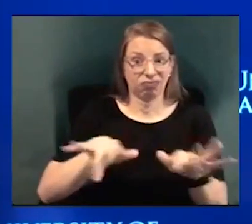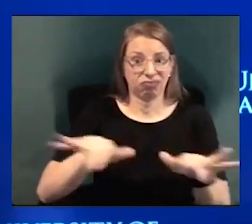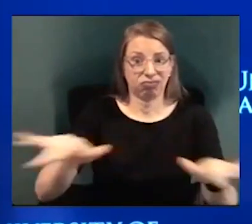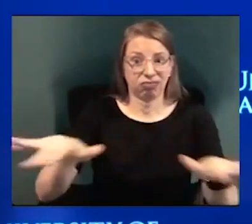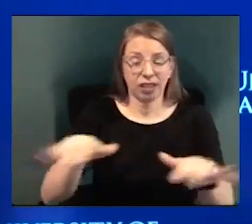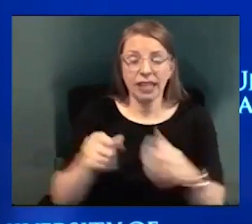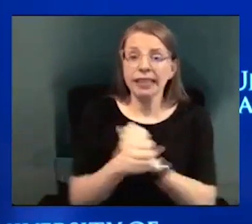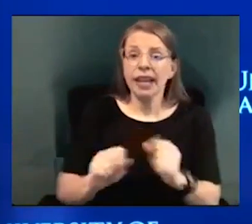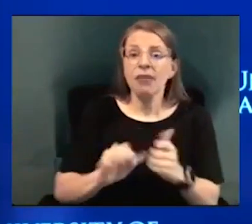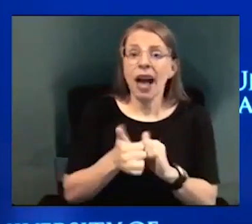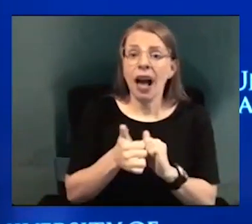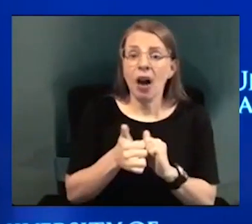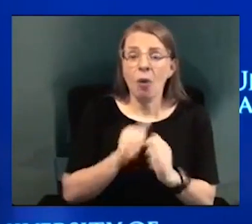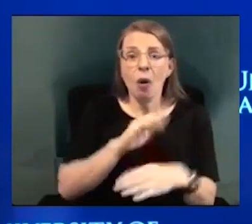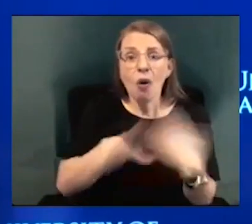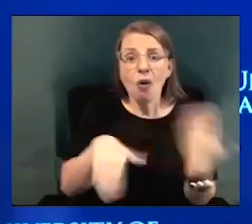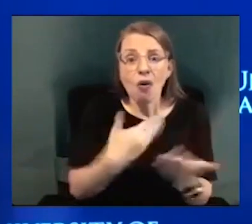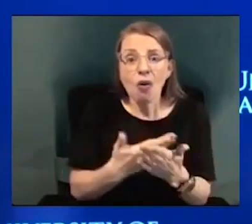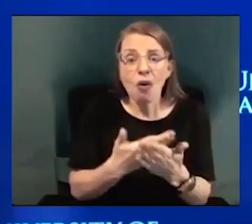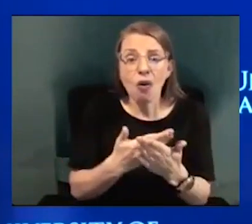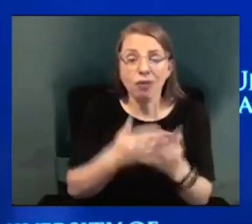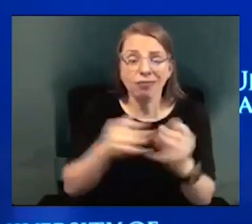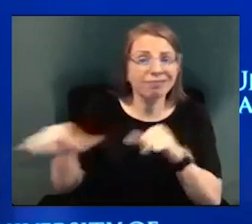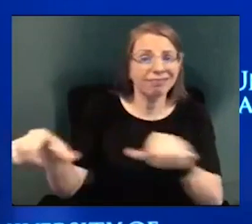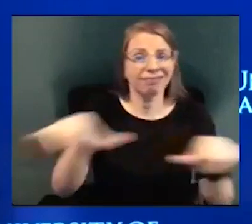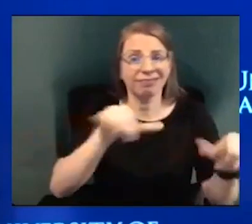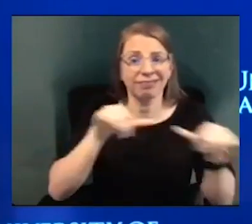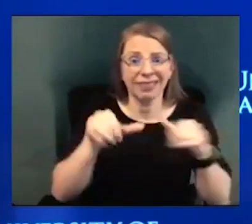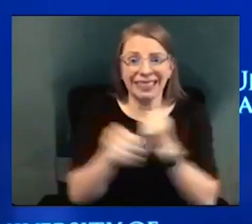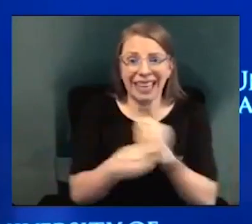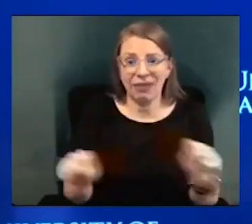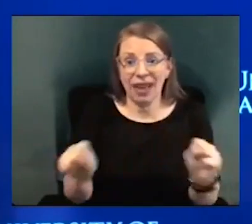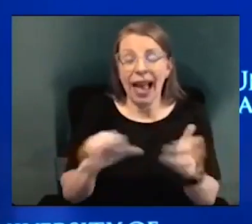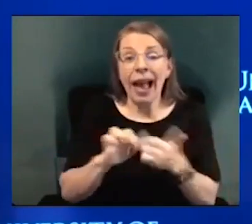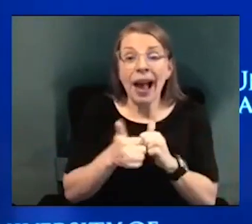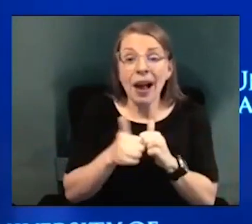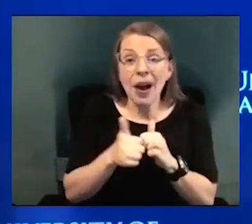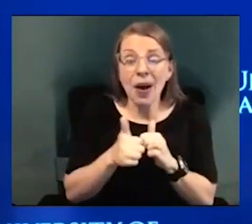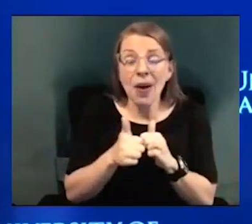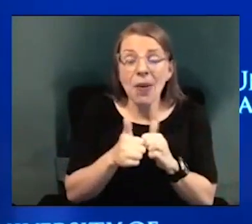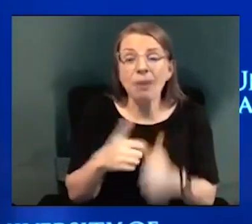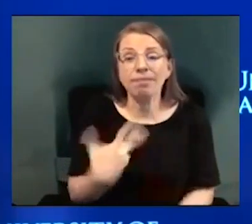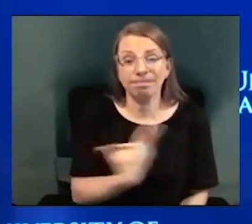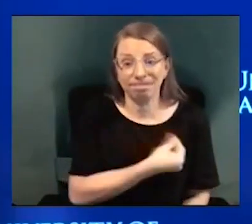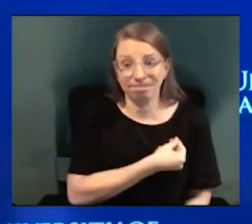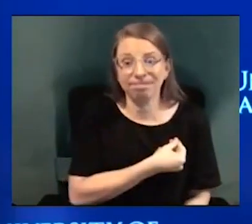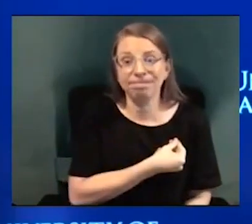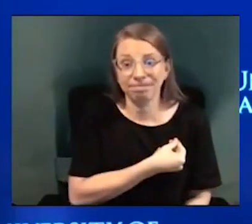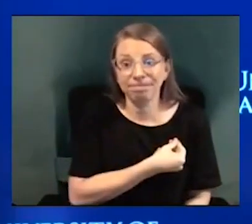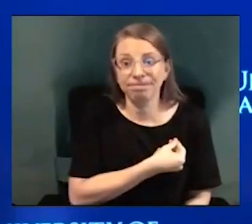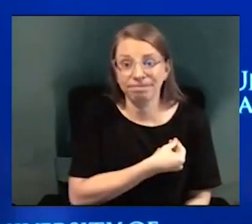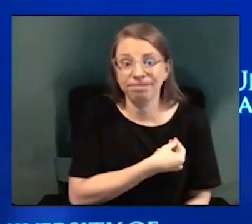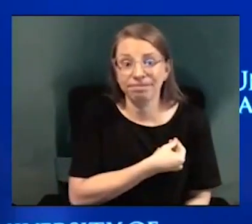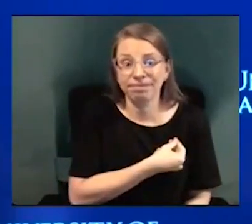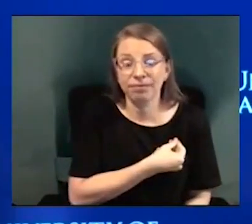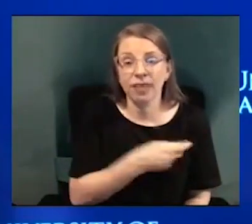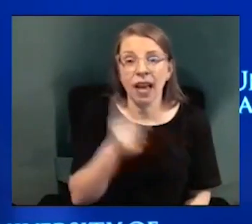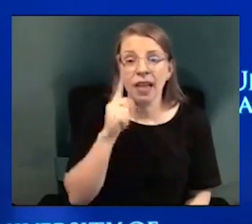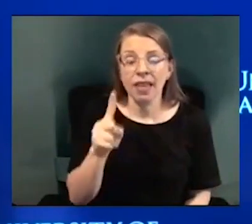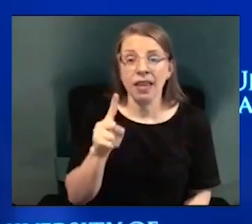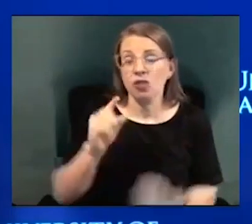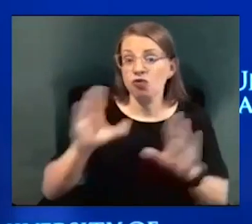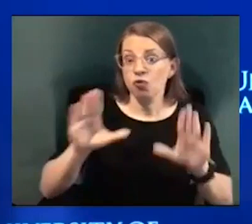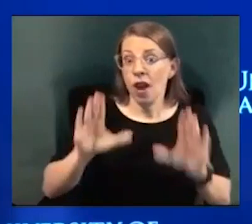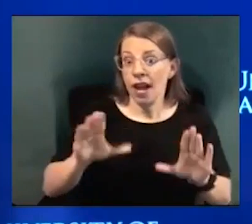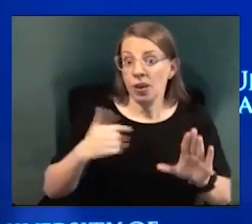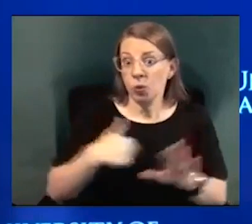to all stay safe. And we all stay safe by all being vaccinated. I think it's a great thing what we're doing. Yeah. I hope we do a lot